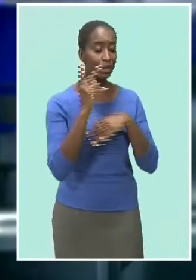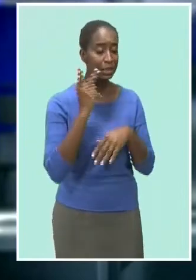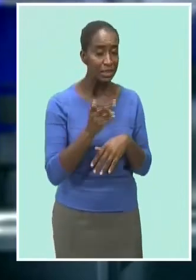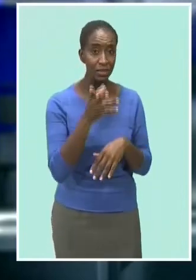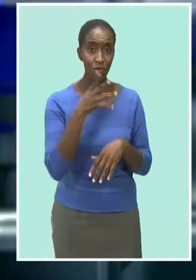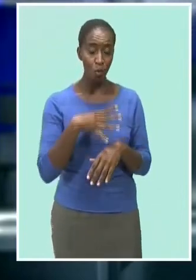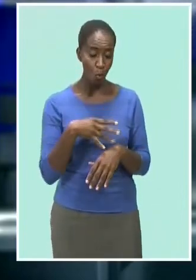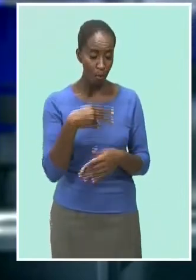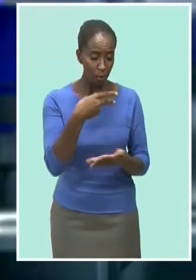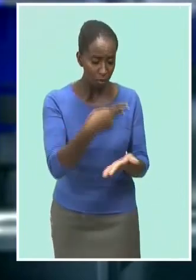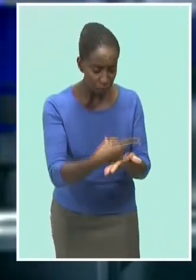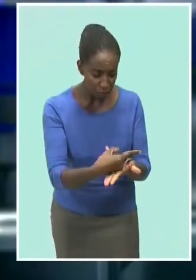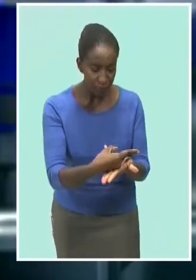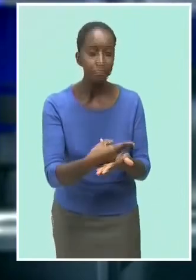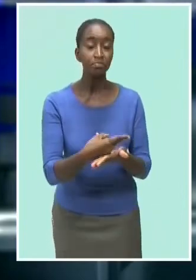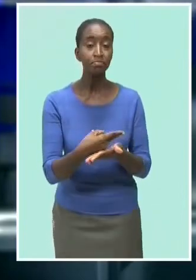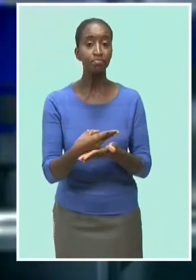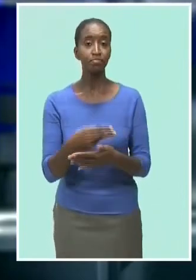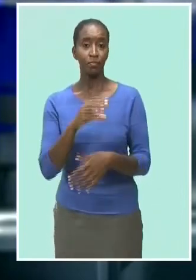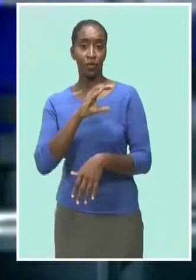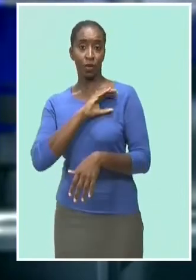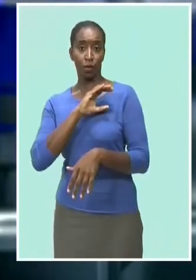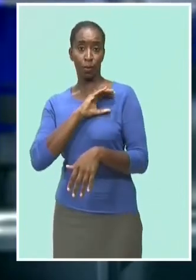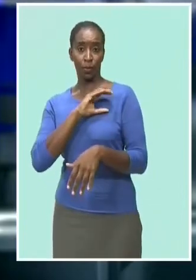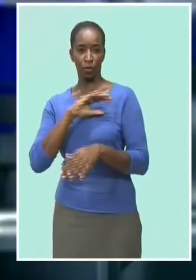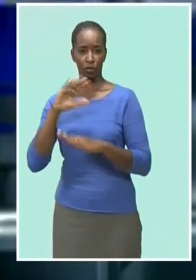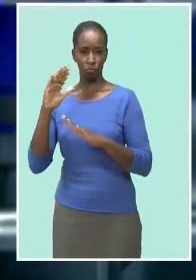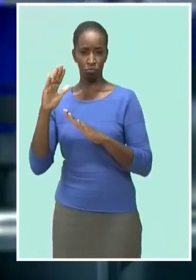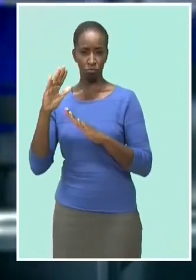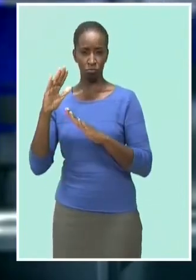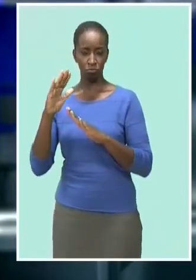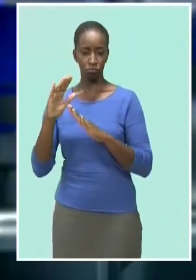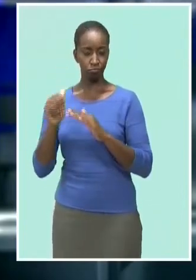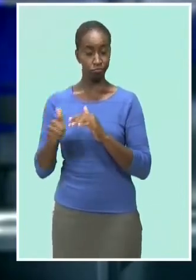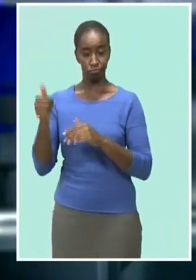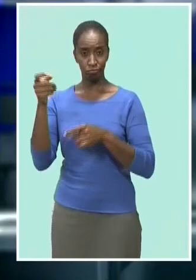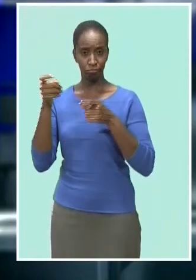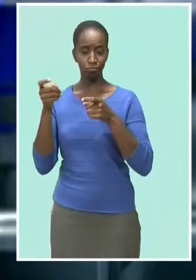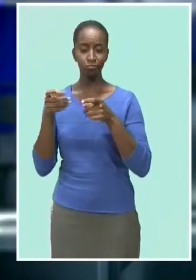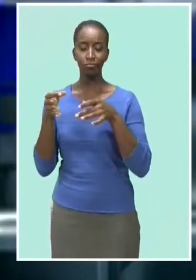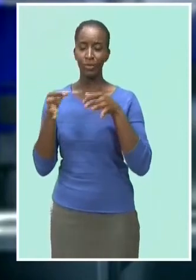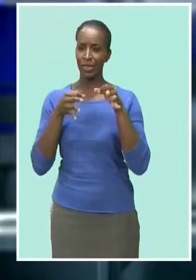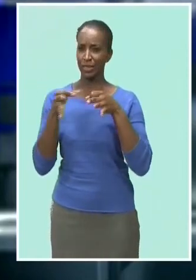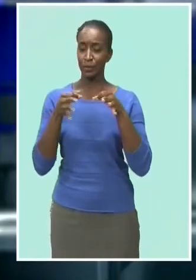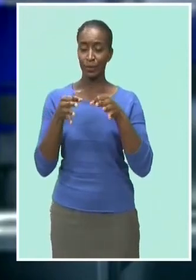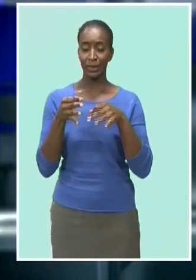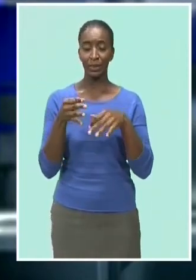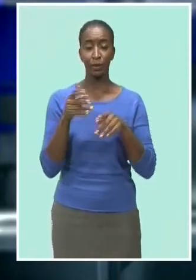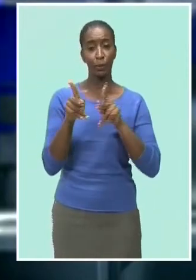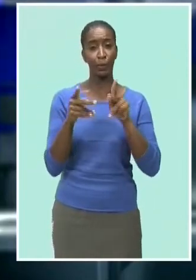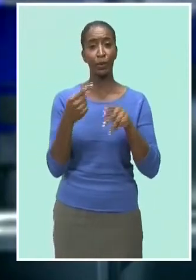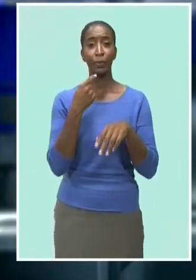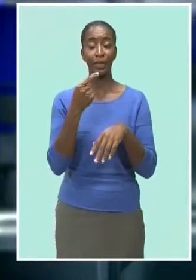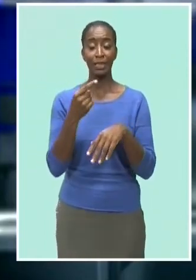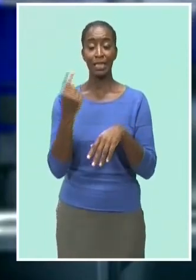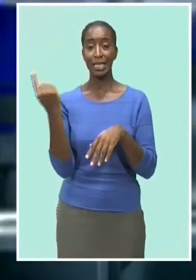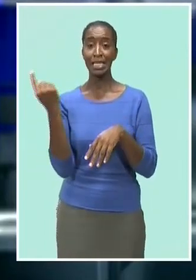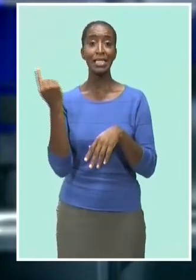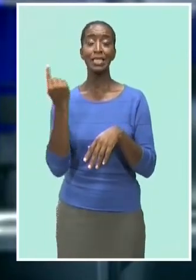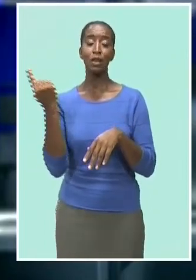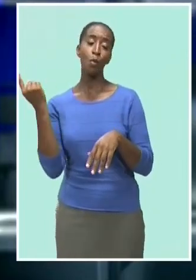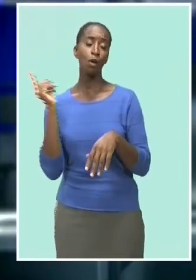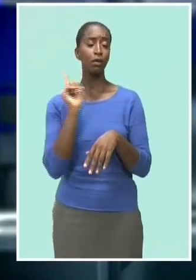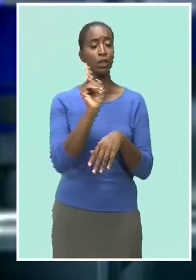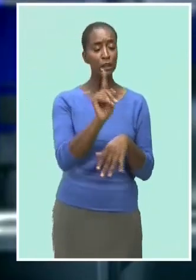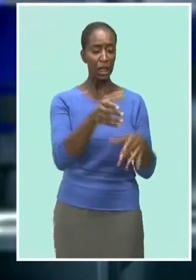Critchlow. The commissioner also addressed the rumors that an intruder had entered the home at Sergeant's Village and choked and doused Ms. Critchlow with